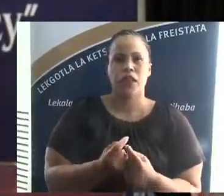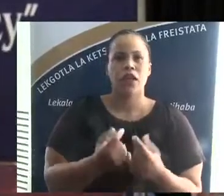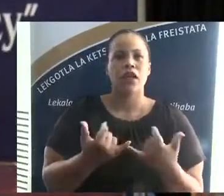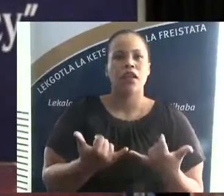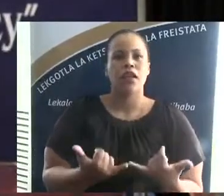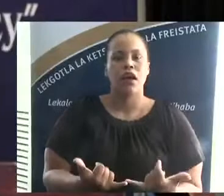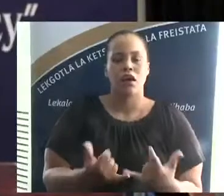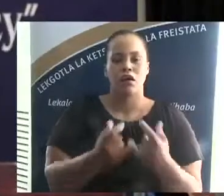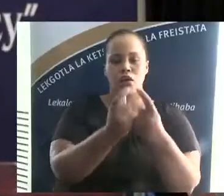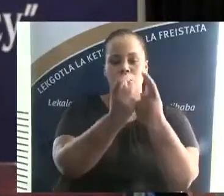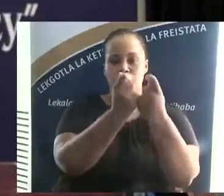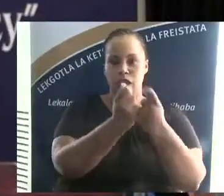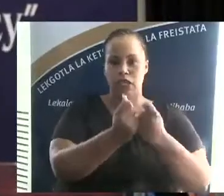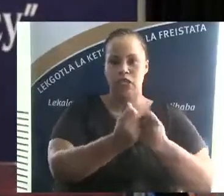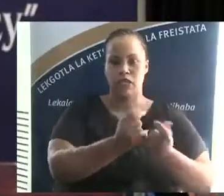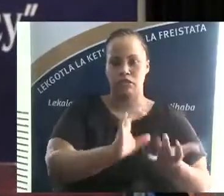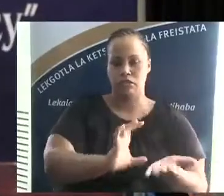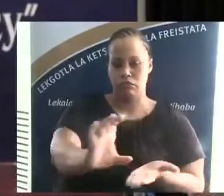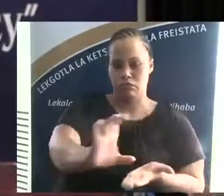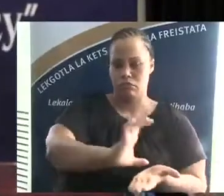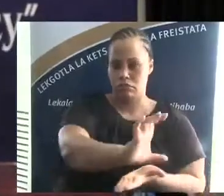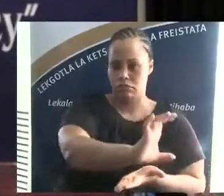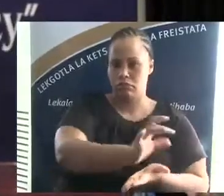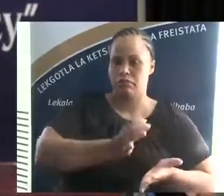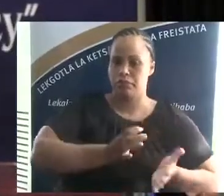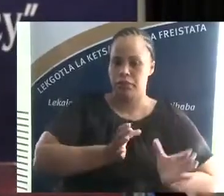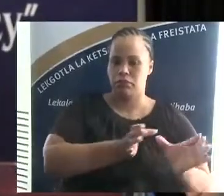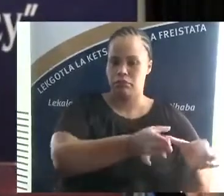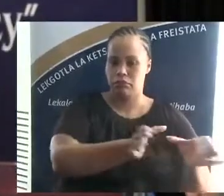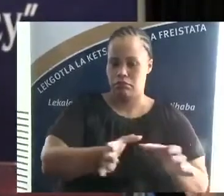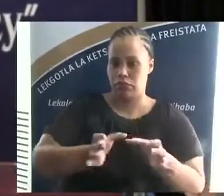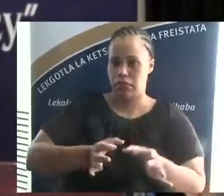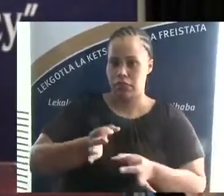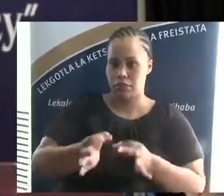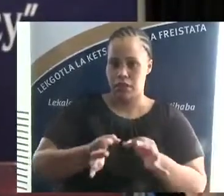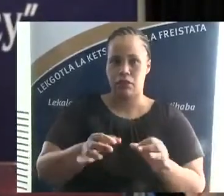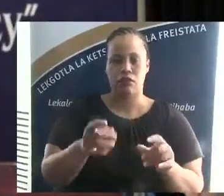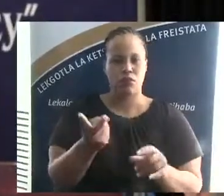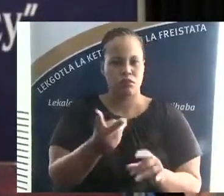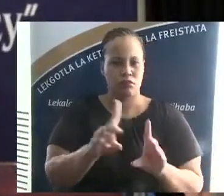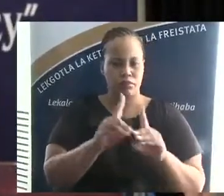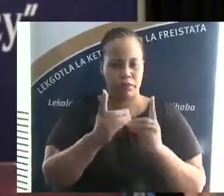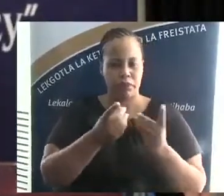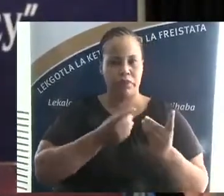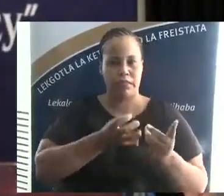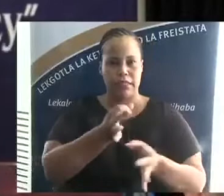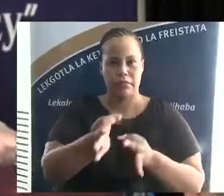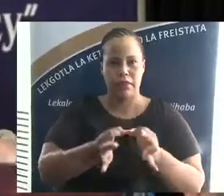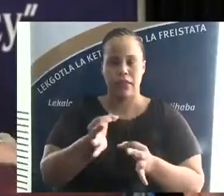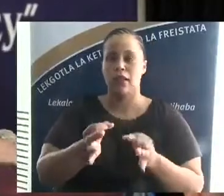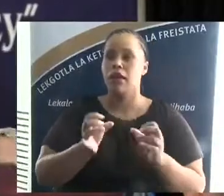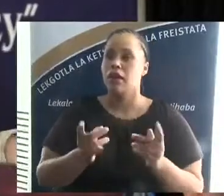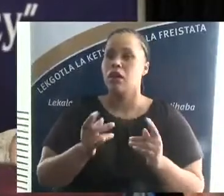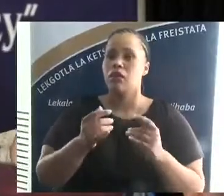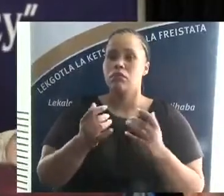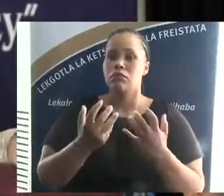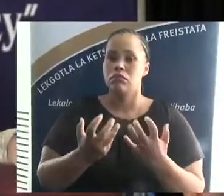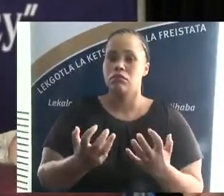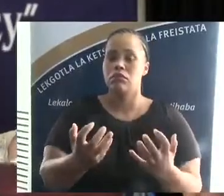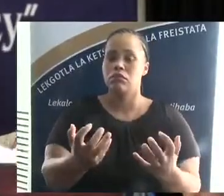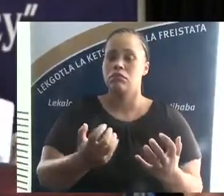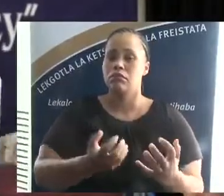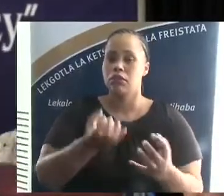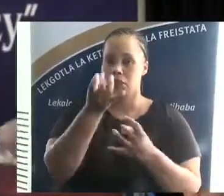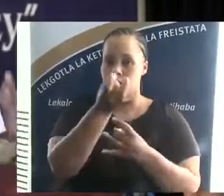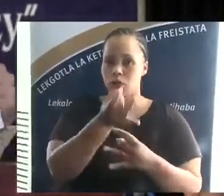going to place it within clusters and then departments. And Honourable Speaker, I'd like to just advise the House that